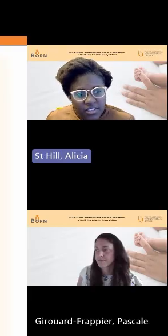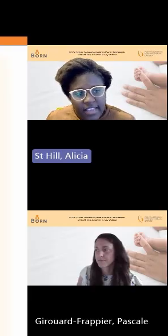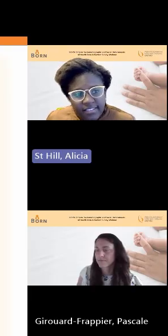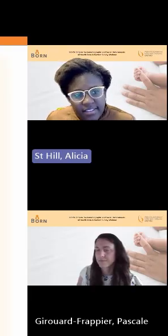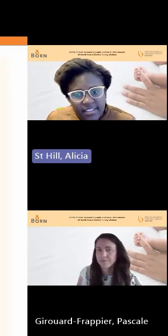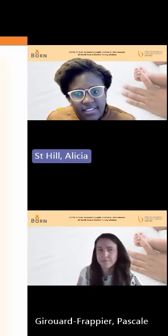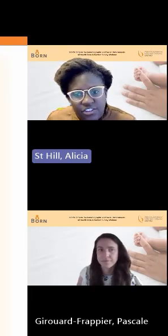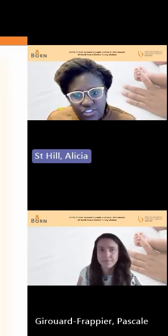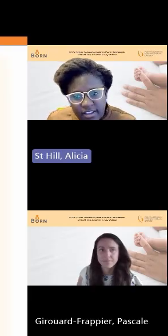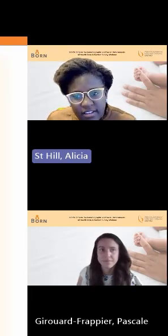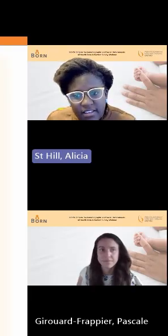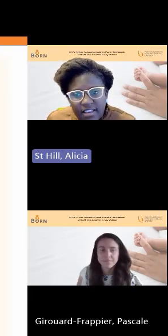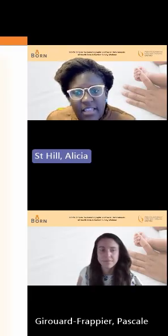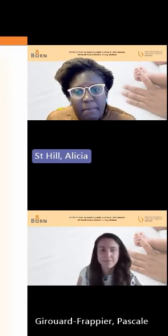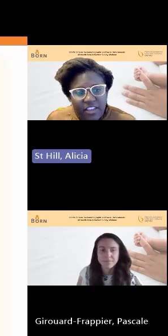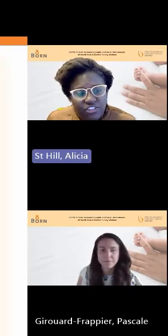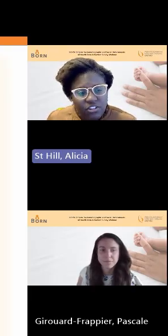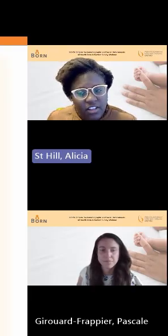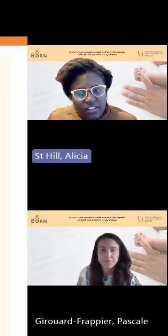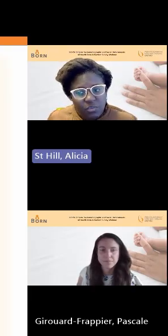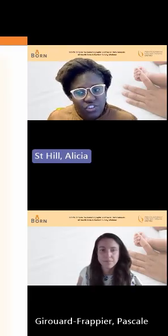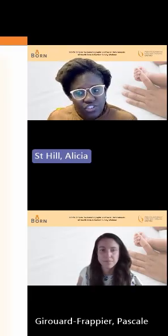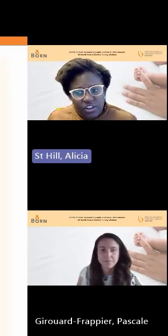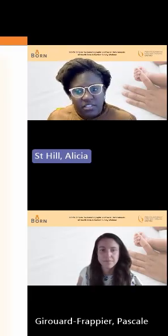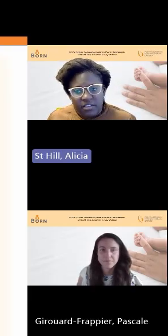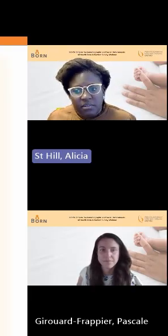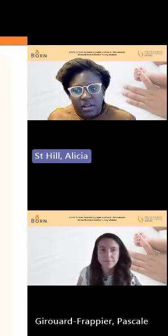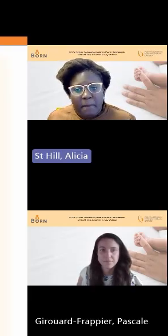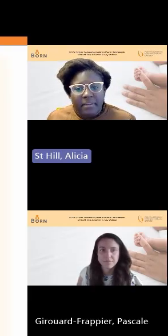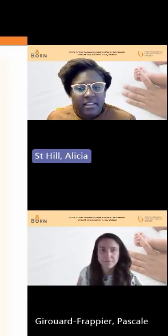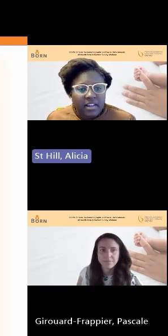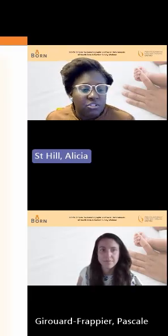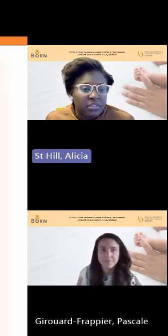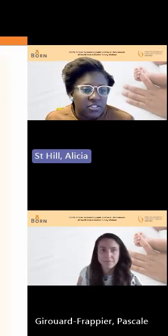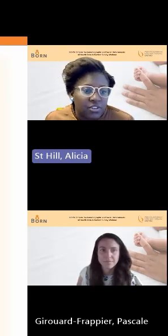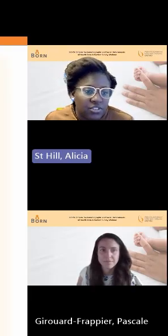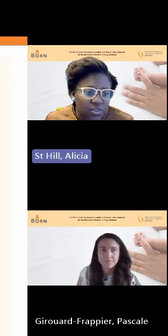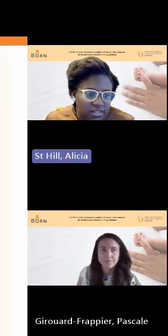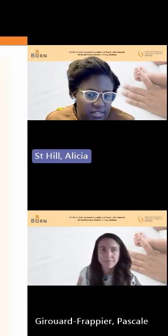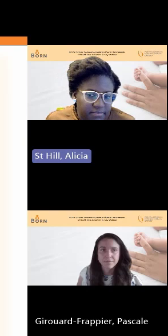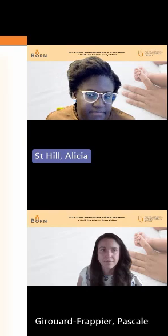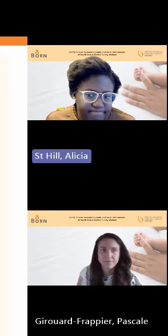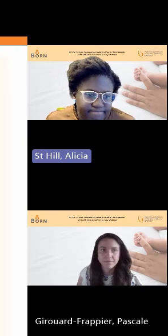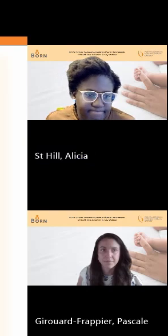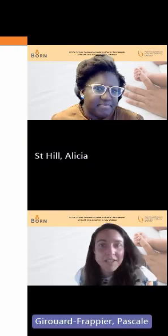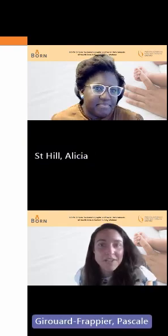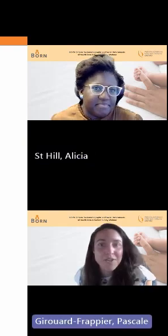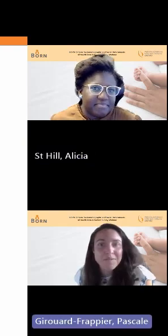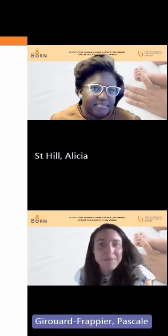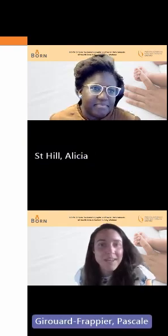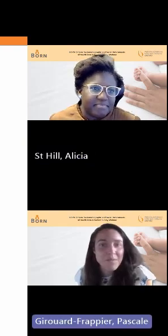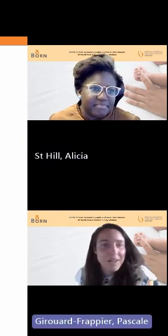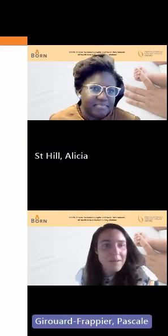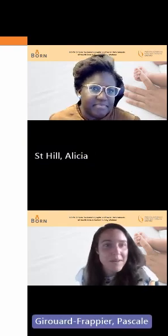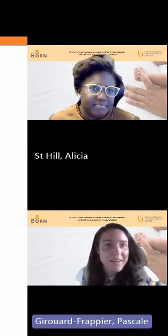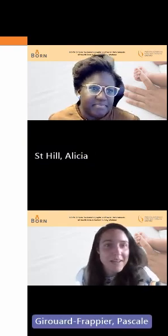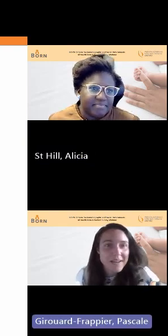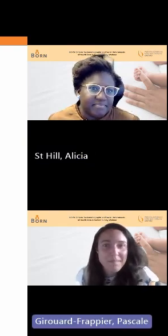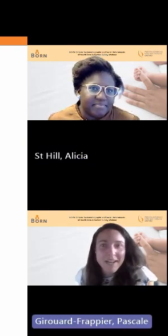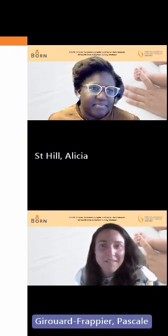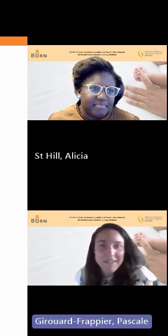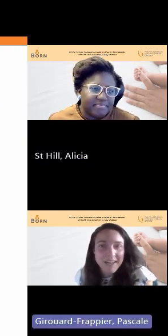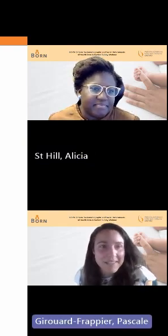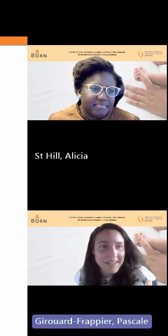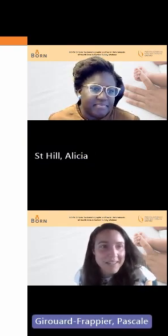envision using SD and SDH data that patients or clients wish to share with you, but that comes from external sources. Please join me in